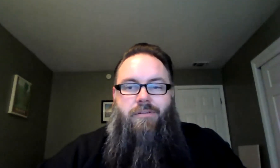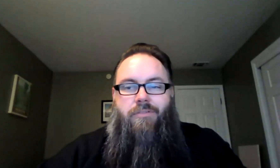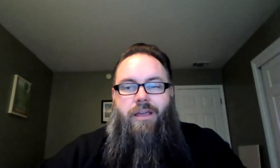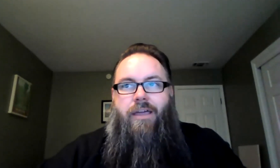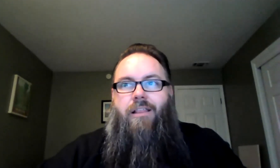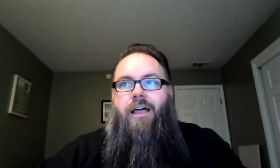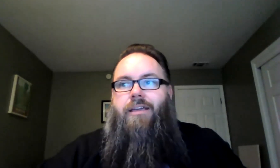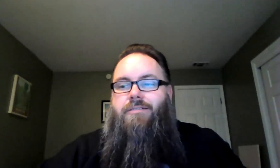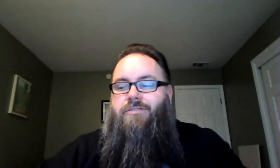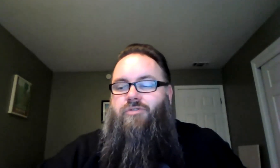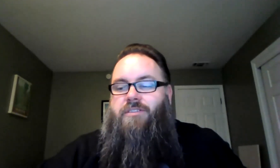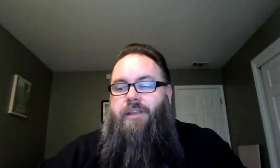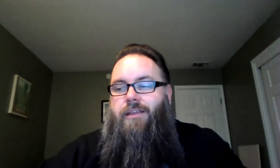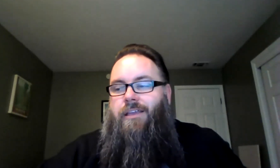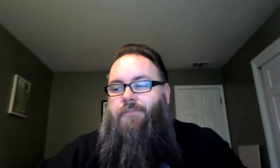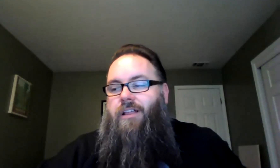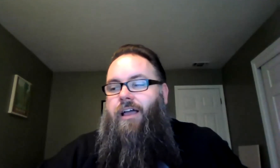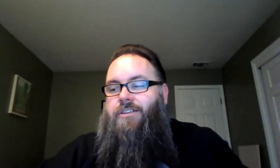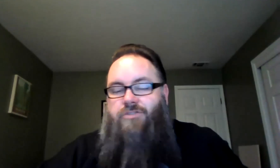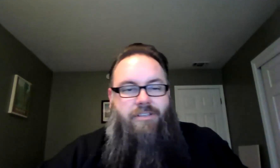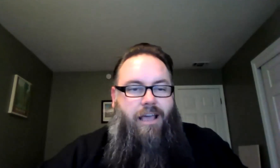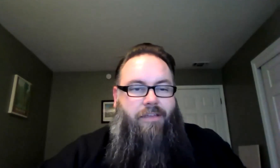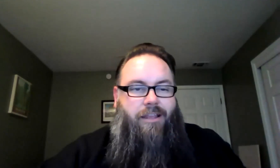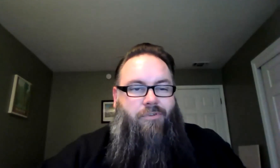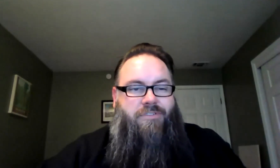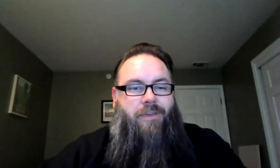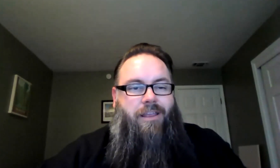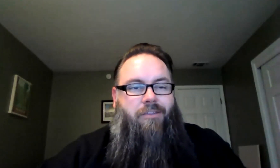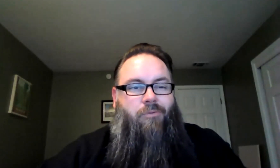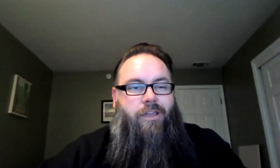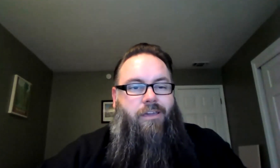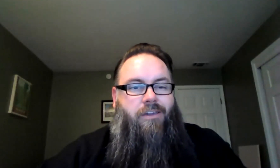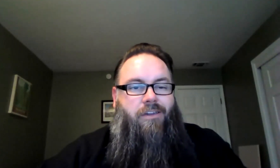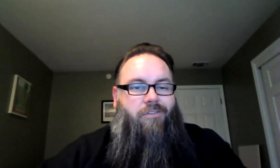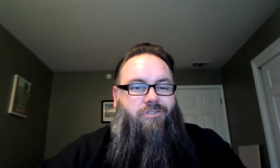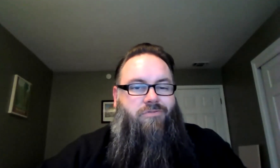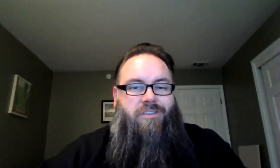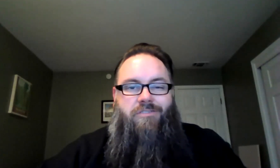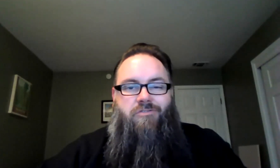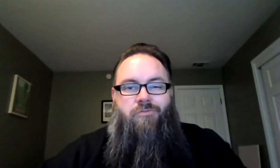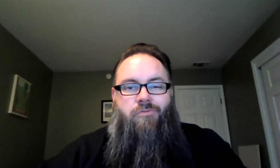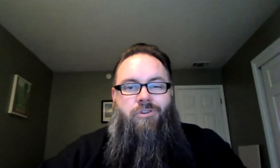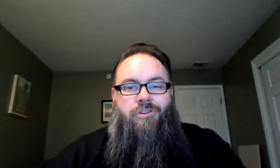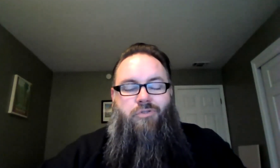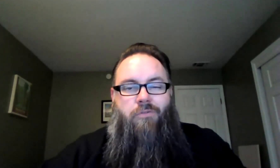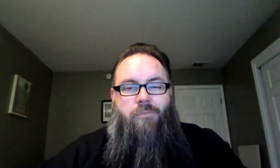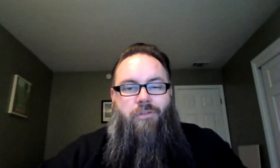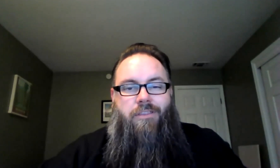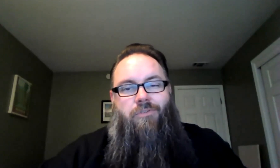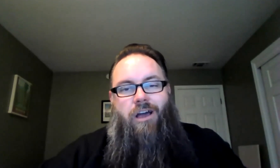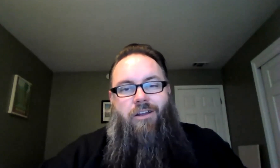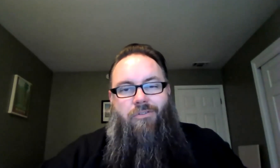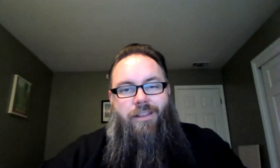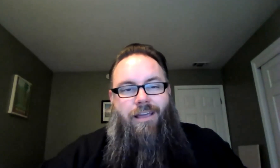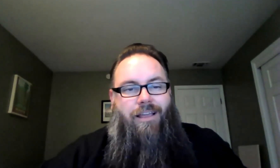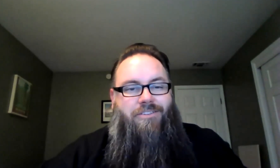those, you know, that client choice. But if the client is choosing to have that in-person meeting and we are choosing to join remotely,